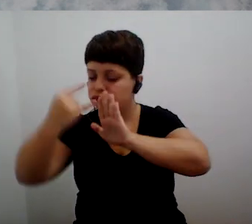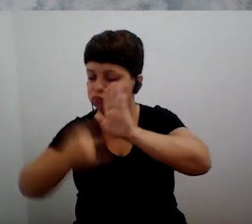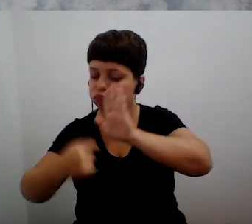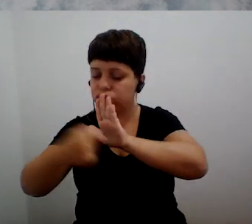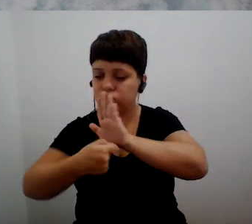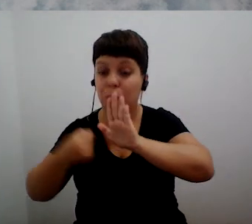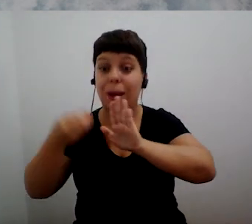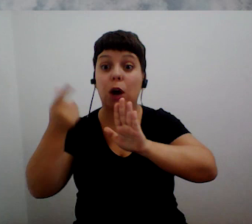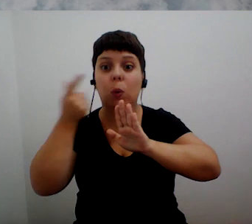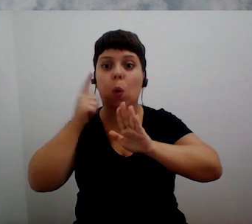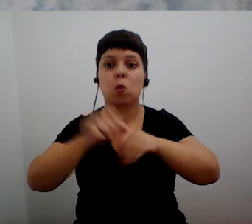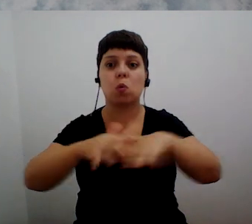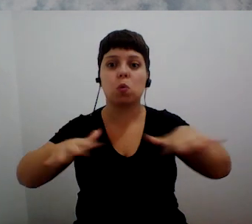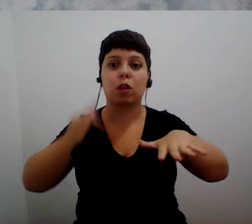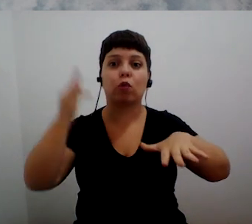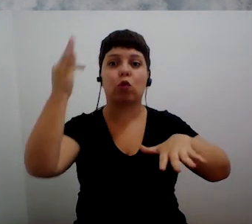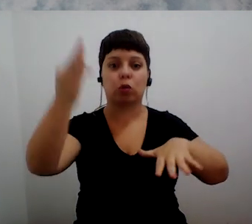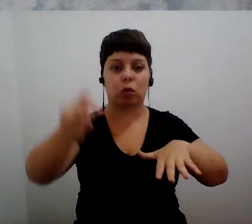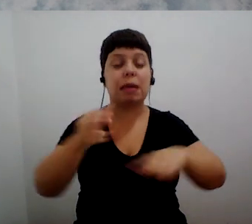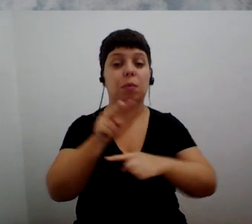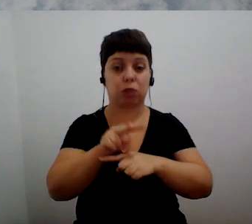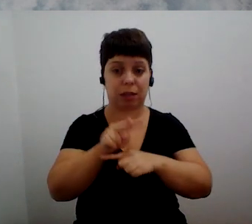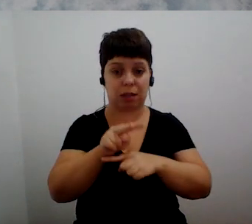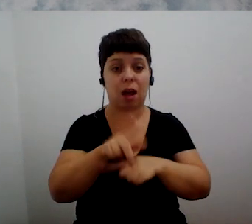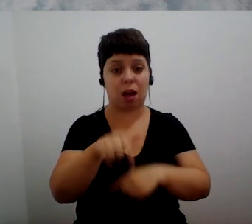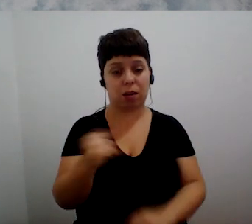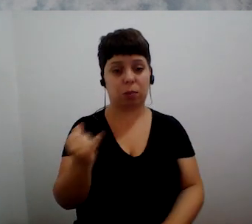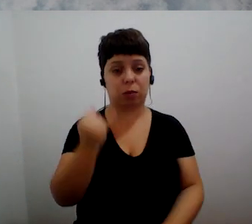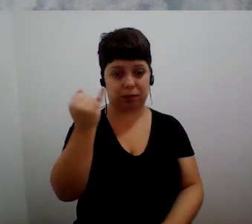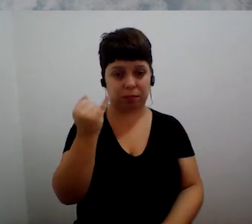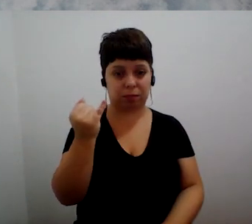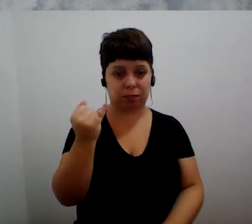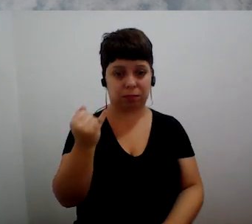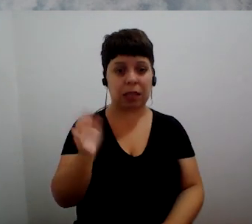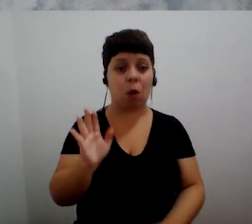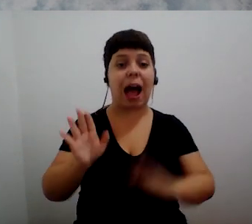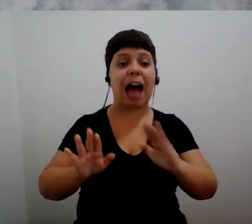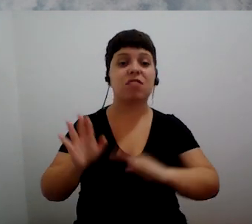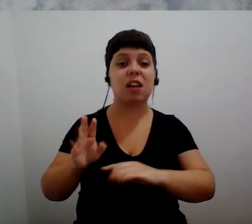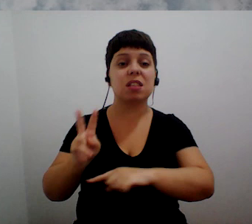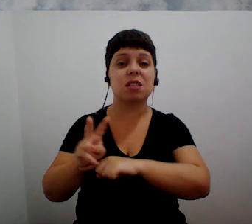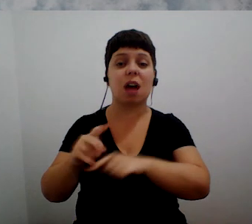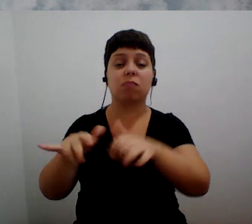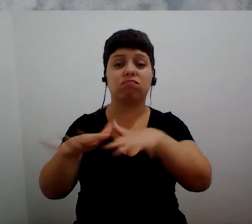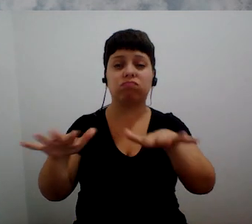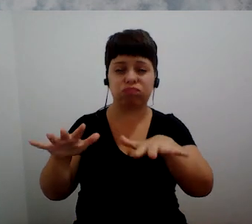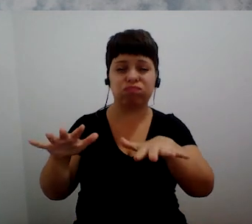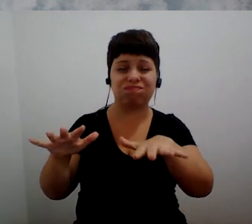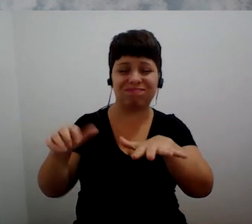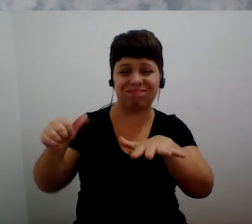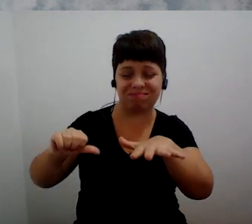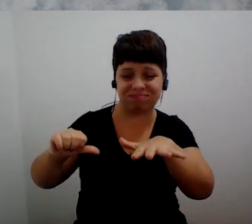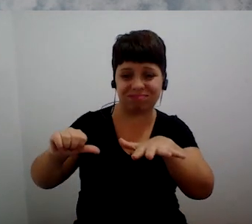is important to let damaged waters regenerate. But we need more. We must manage the